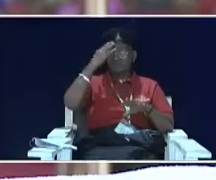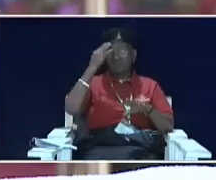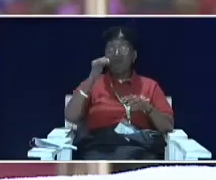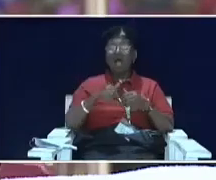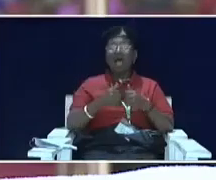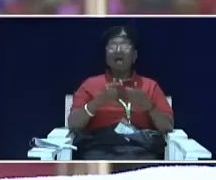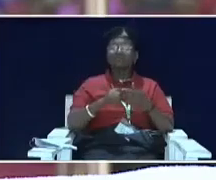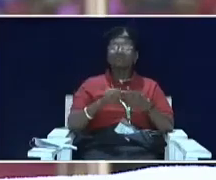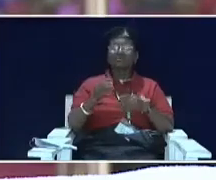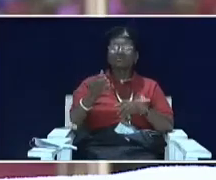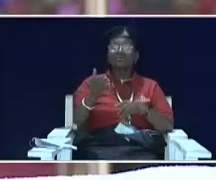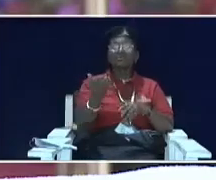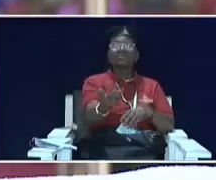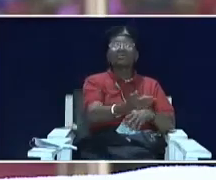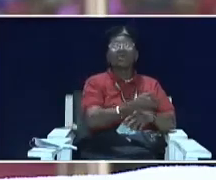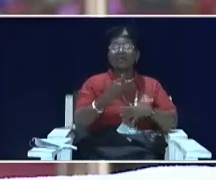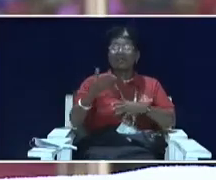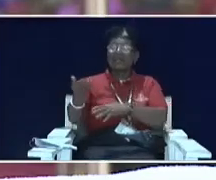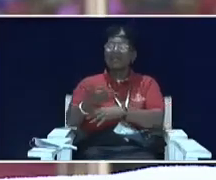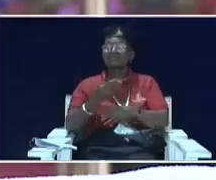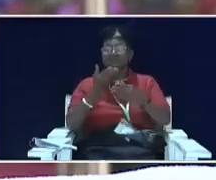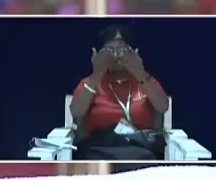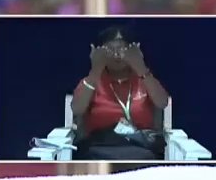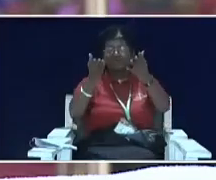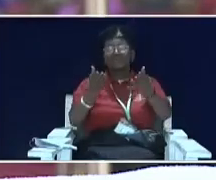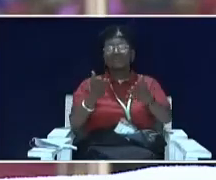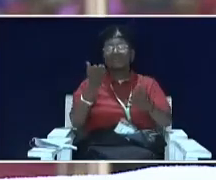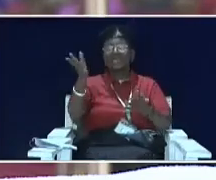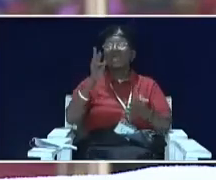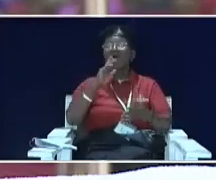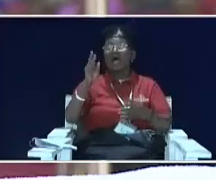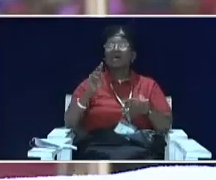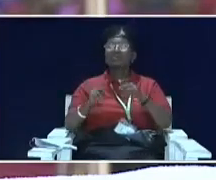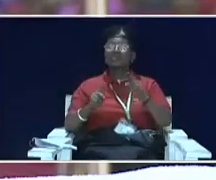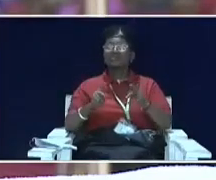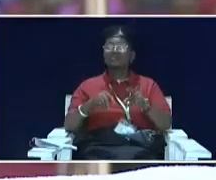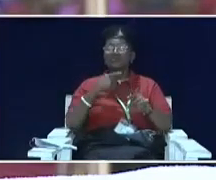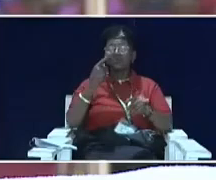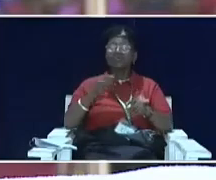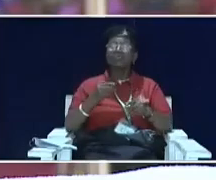there are people who are always looking for something to criticize.